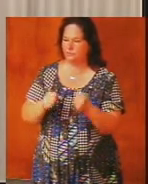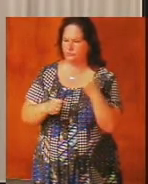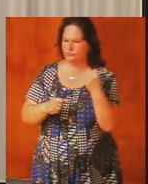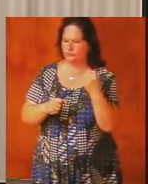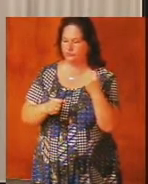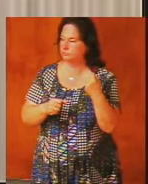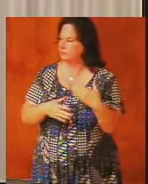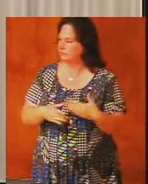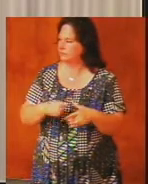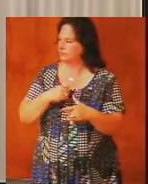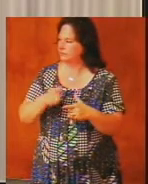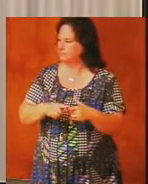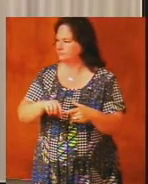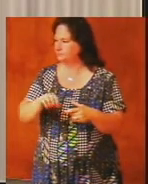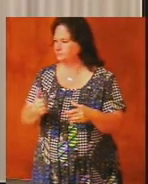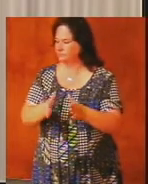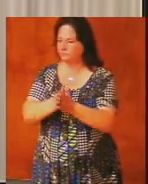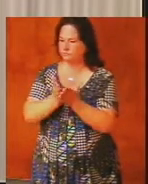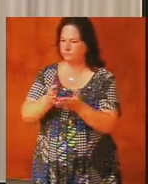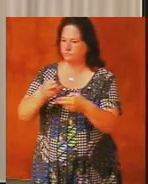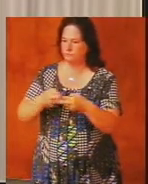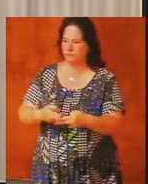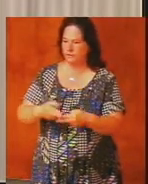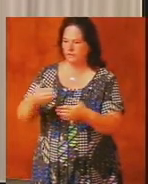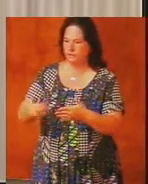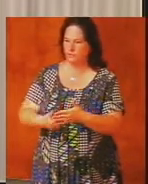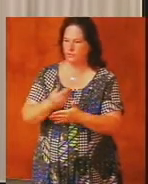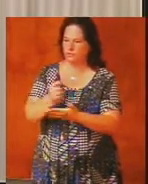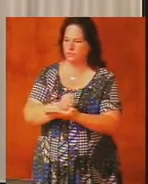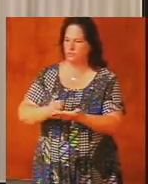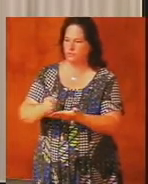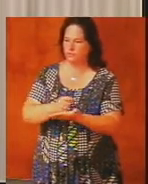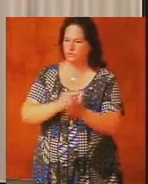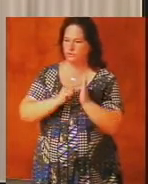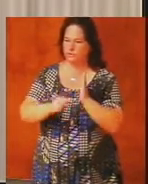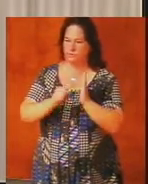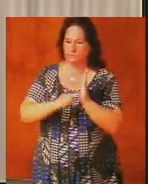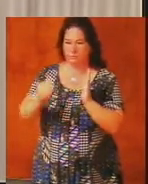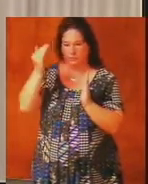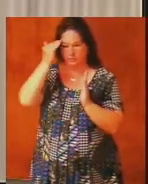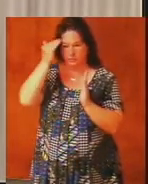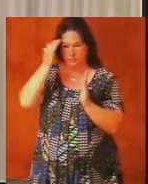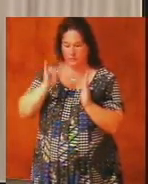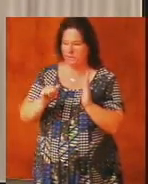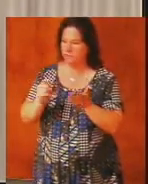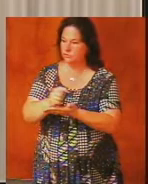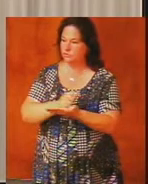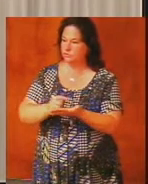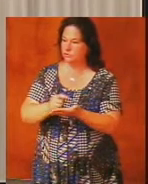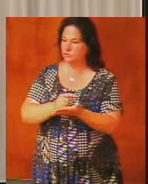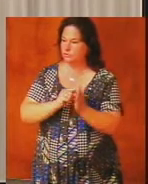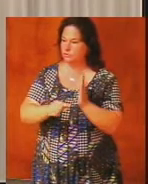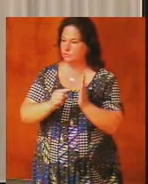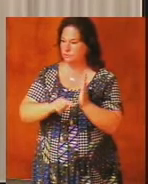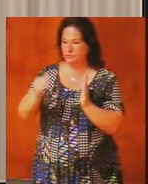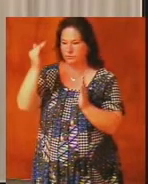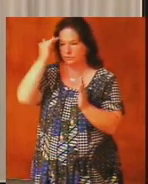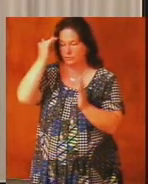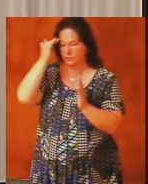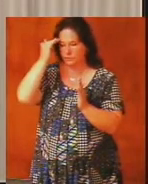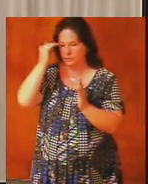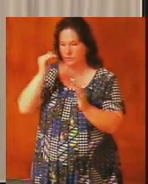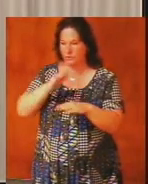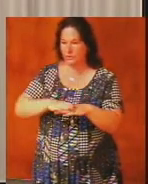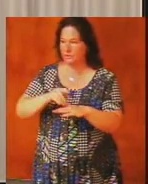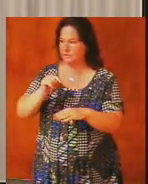And then there's another book called The New Treasury of Scripture Knowledge, and it is the Treasury of Scripture Knowledge